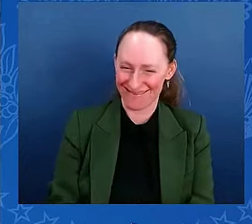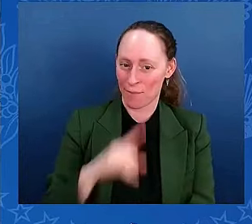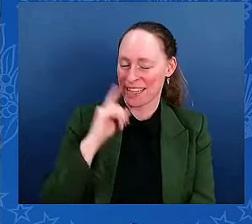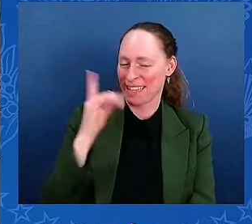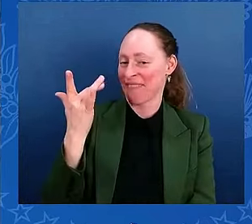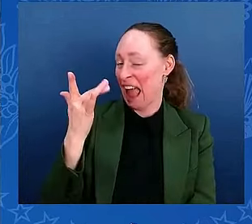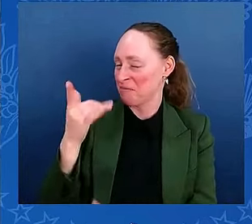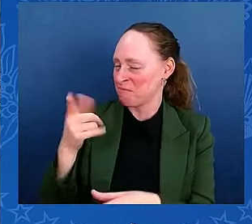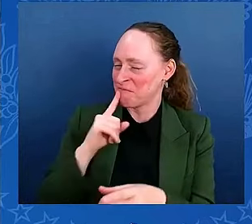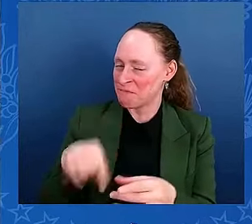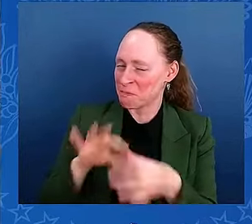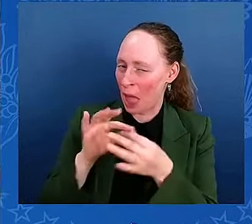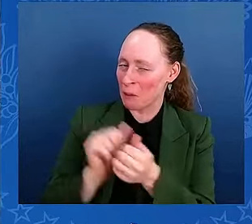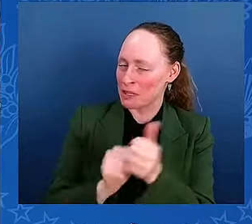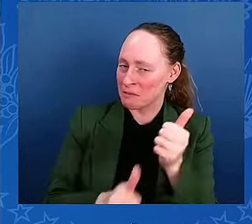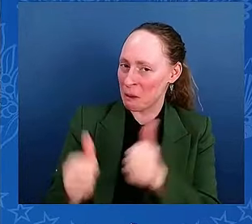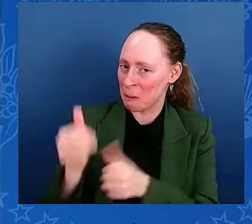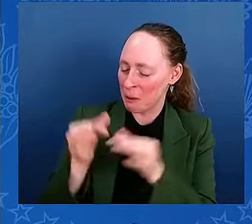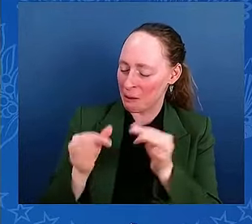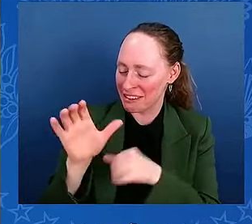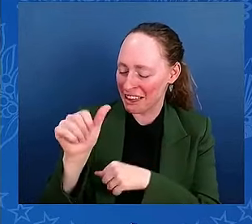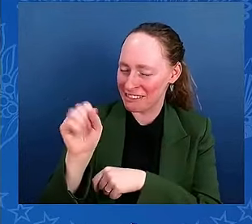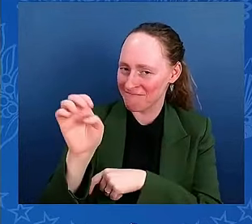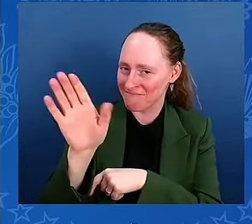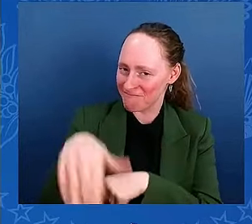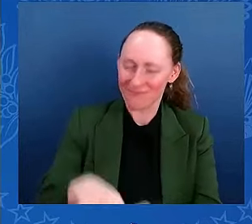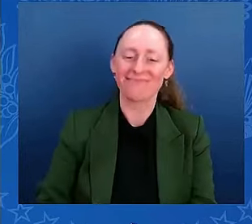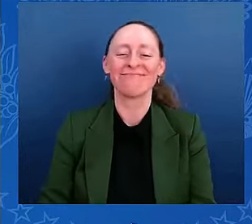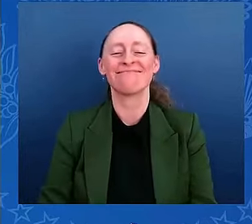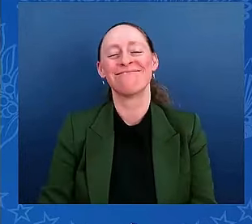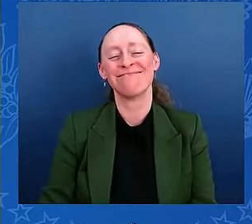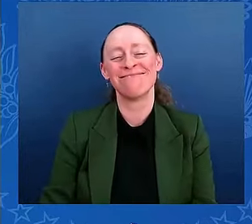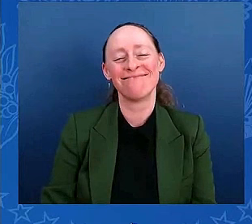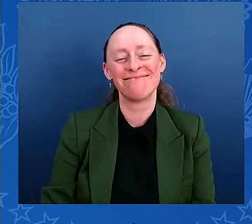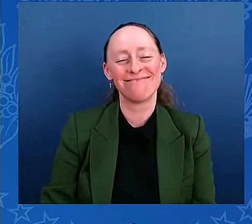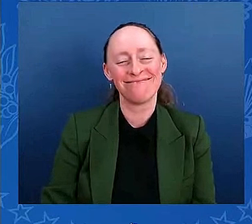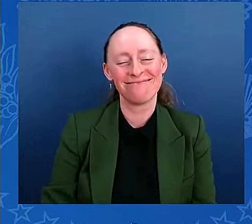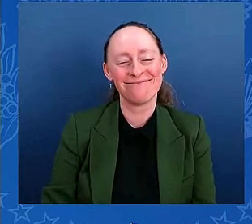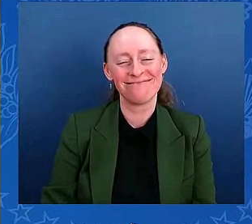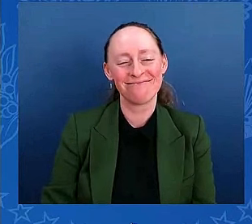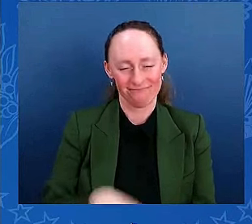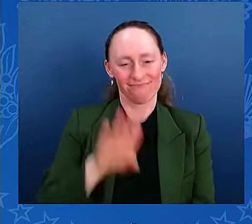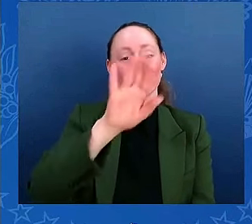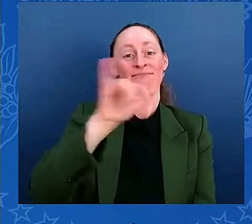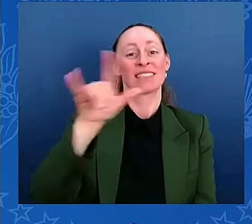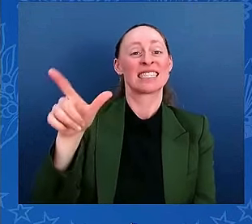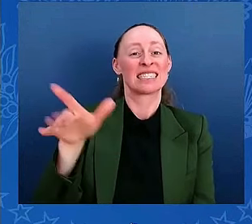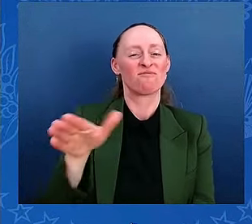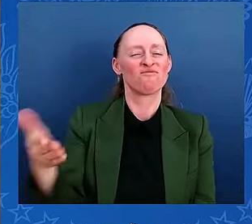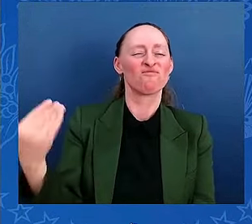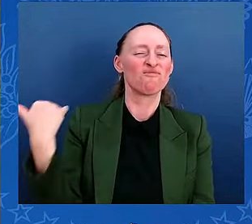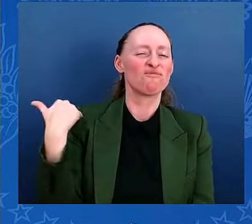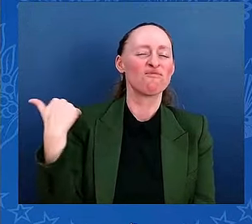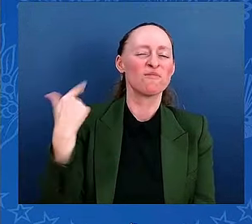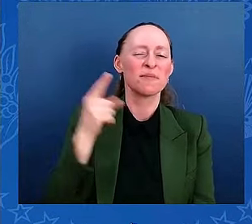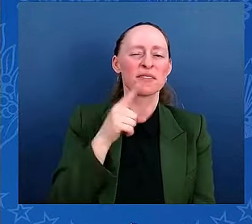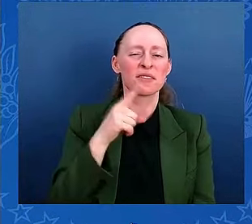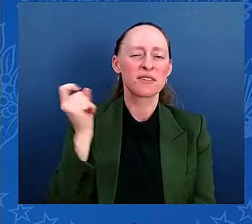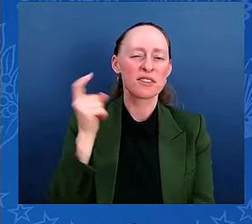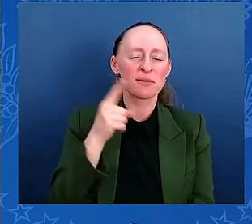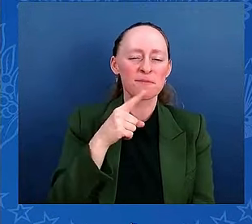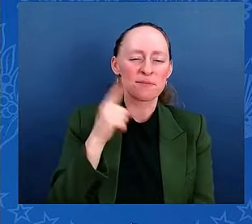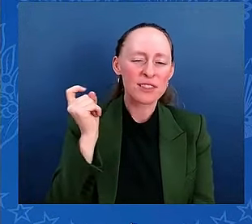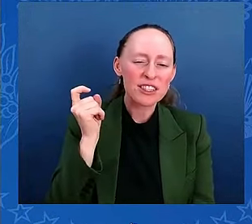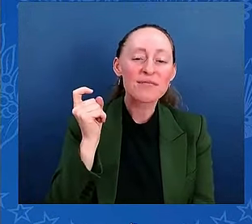Representative. Bill did it for 27 years, and he passed away this summer. He was the grandson of Italian immigrants, a giant in the